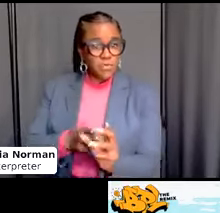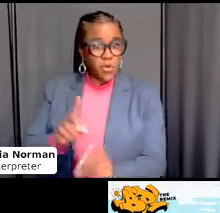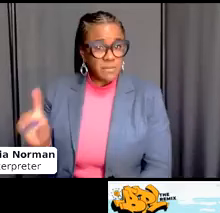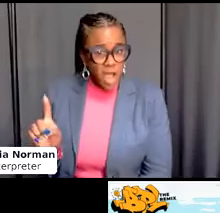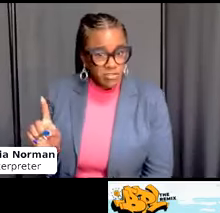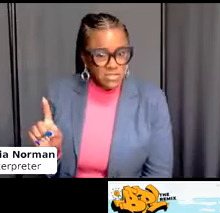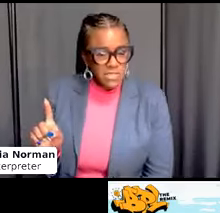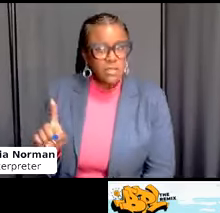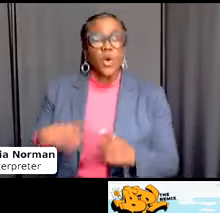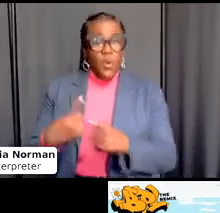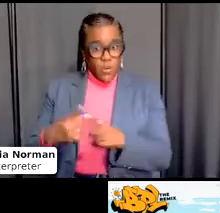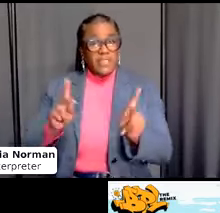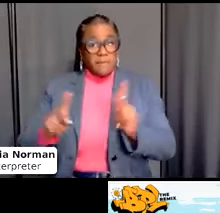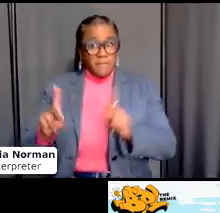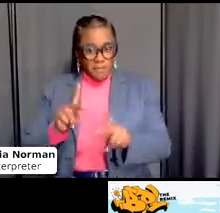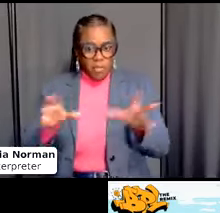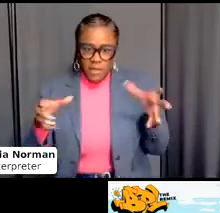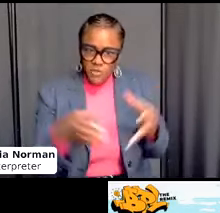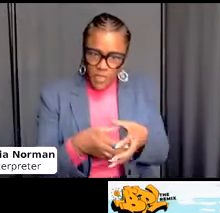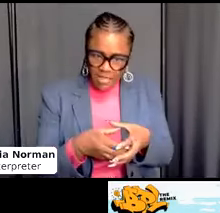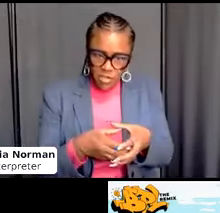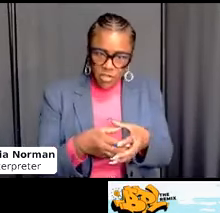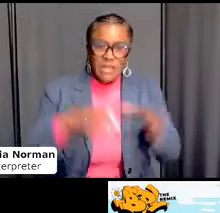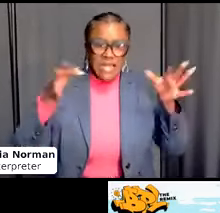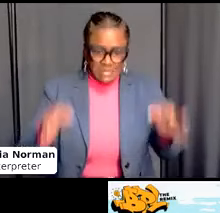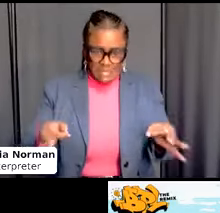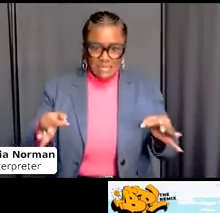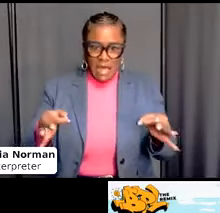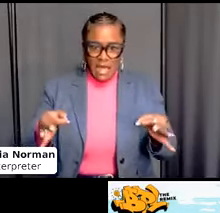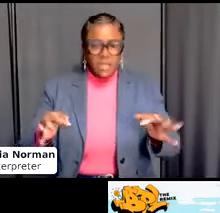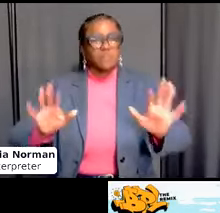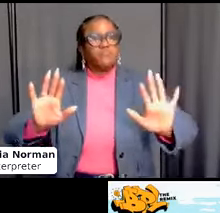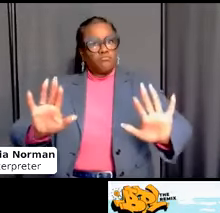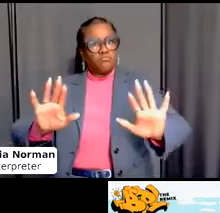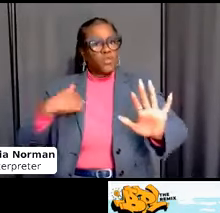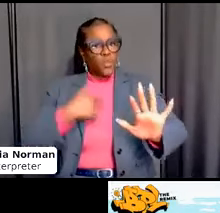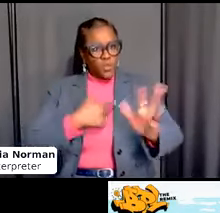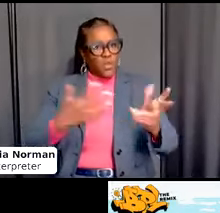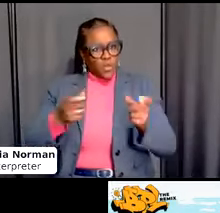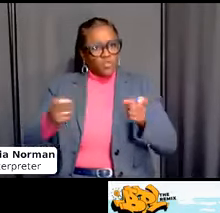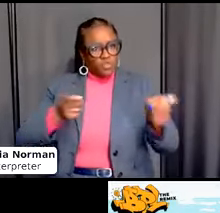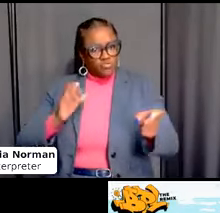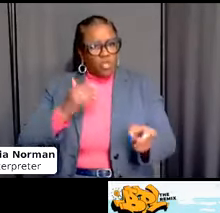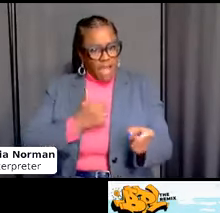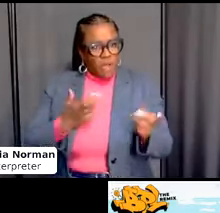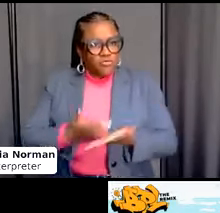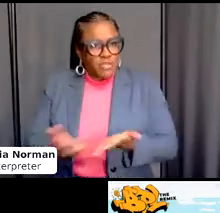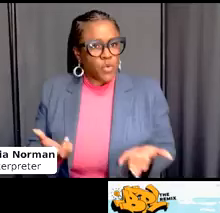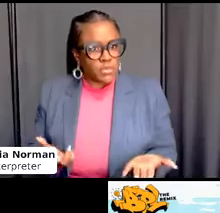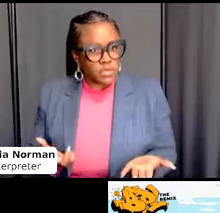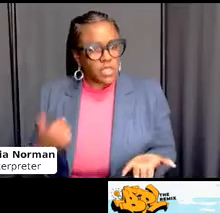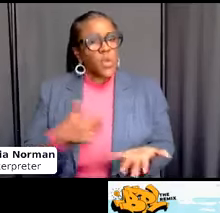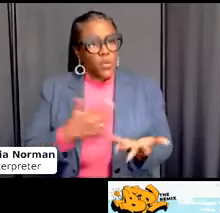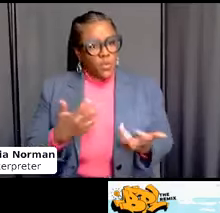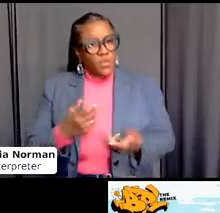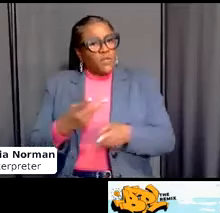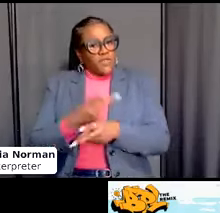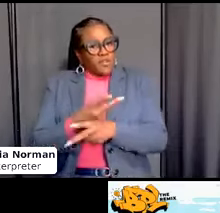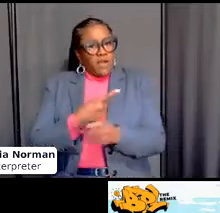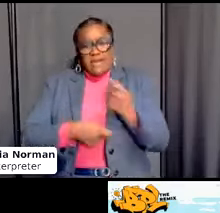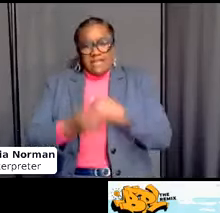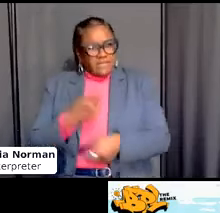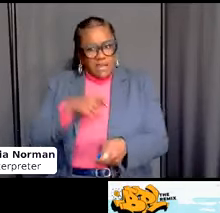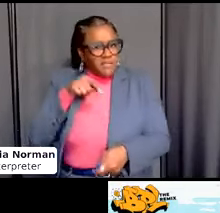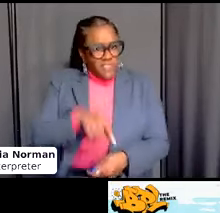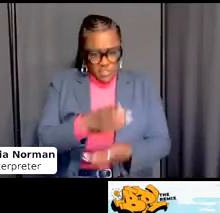once a people that comes together and decides, okay, well, we want to also control our resources too. We want to figure out, instead of this portion